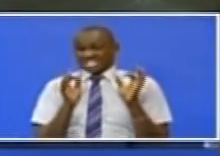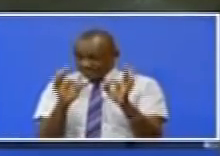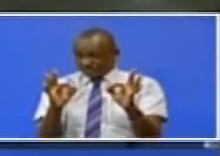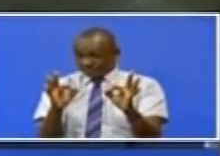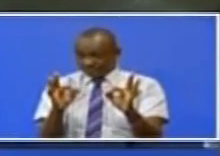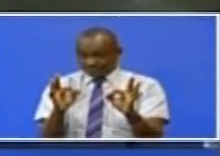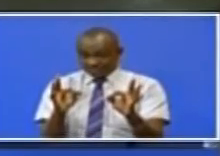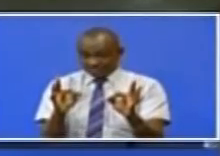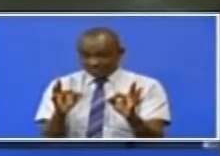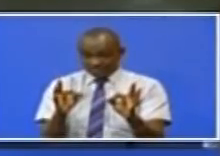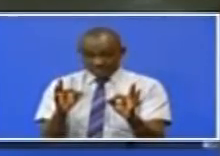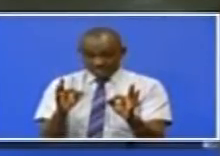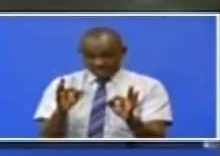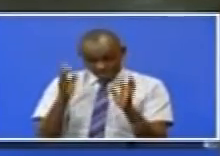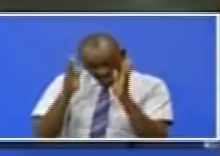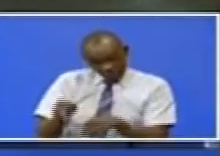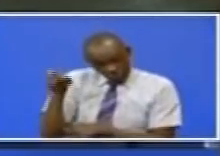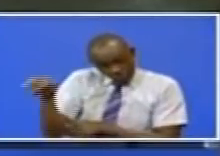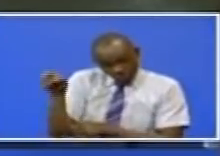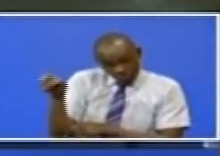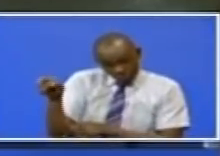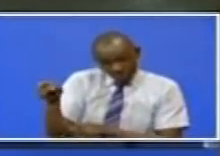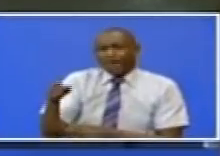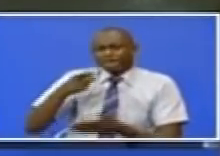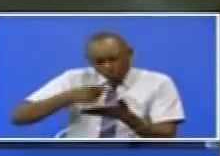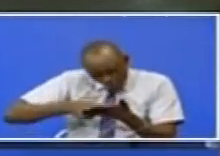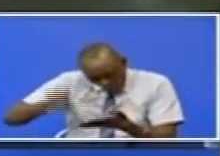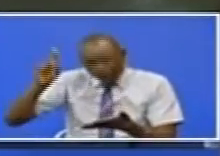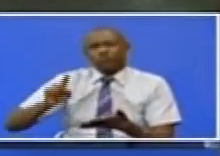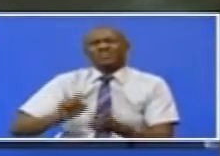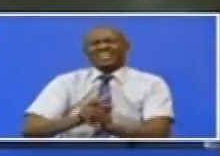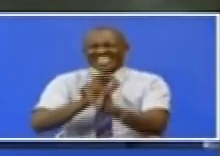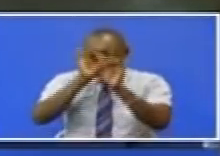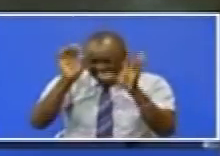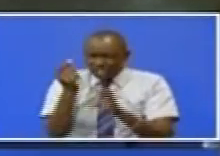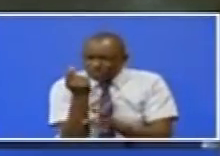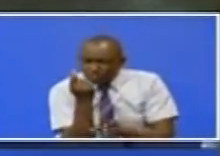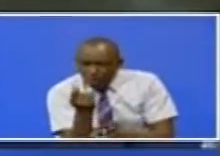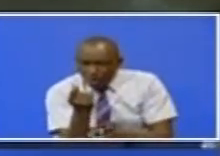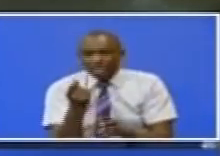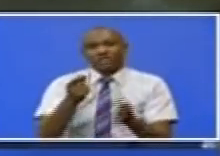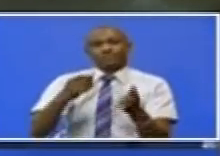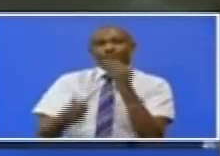if my accuser can prove an iota of my